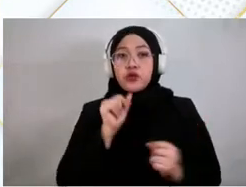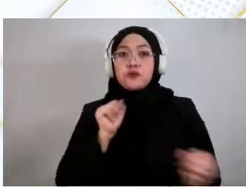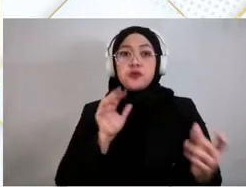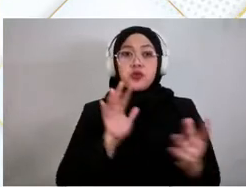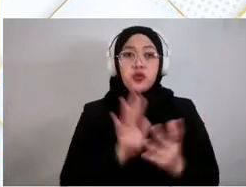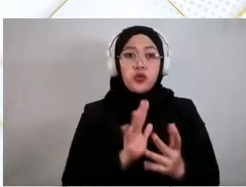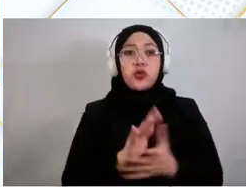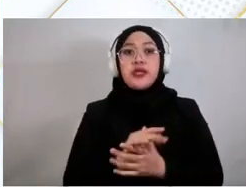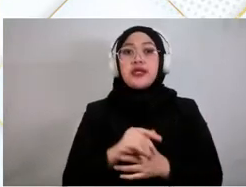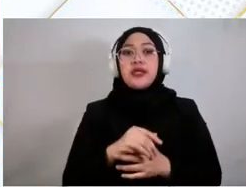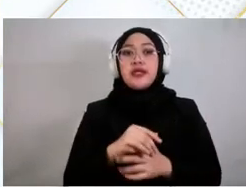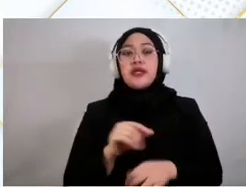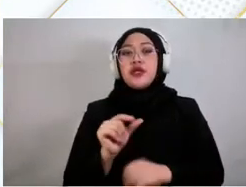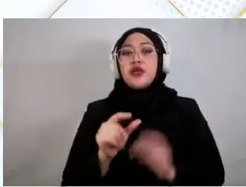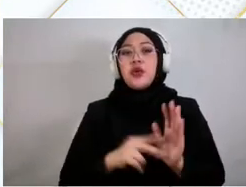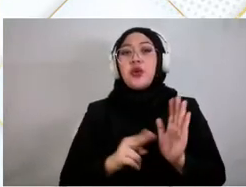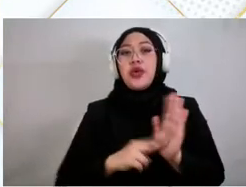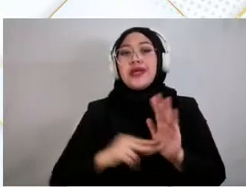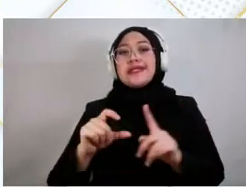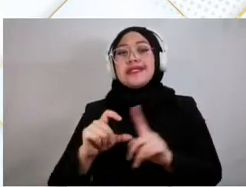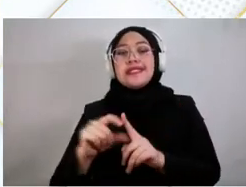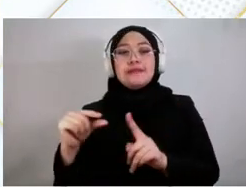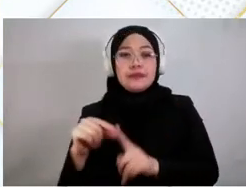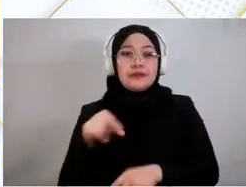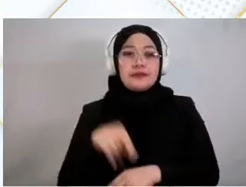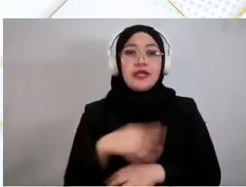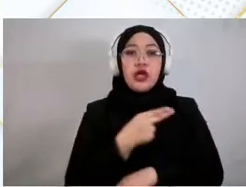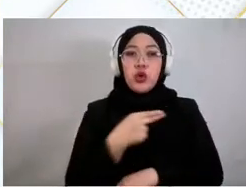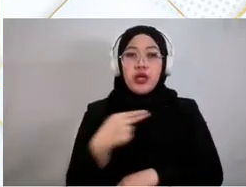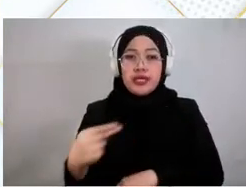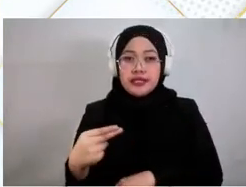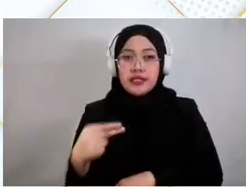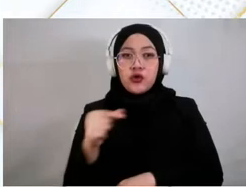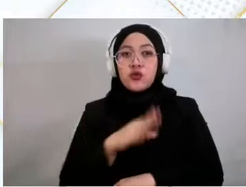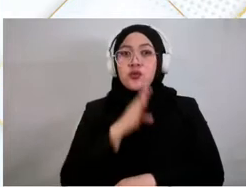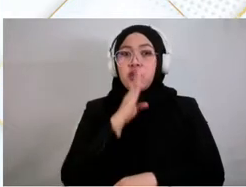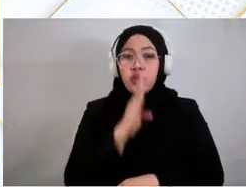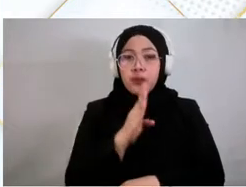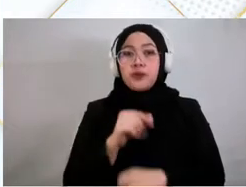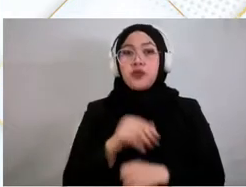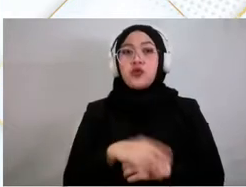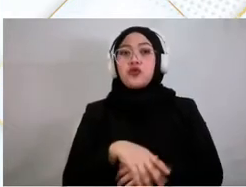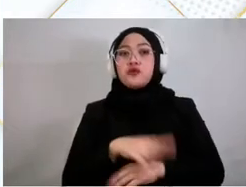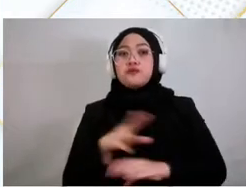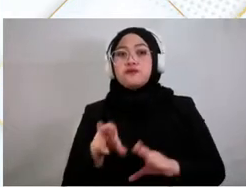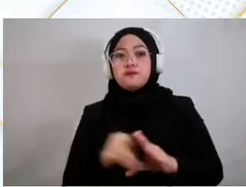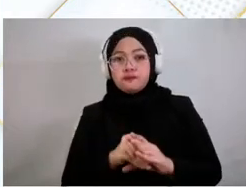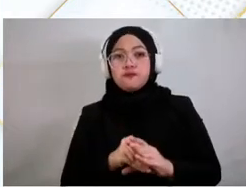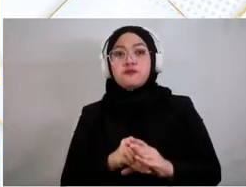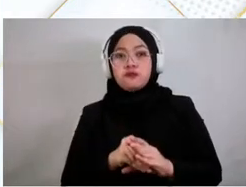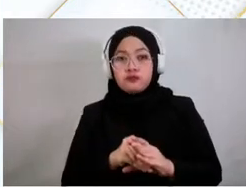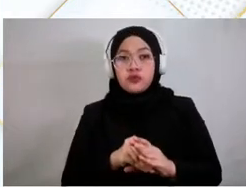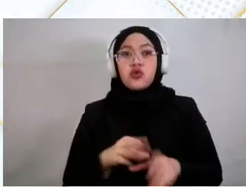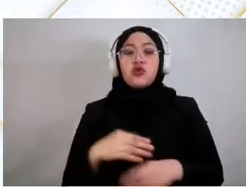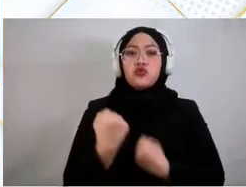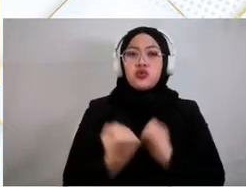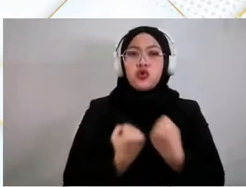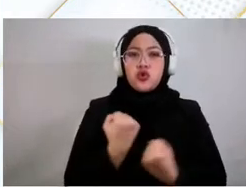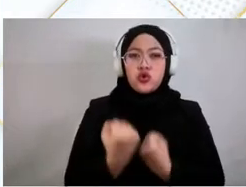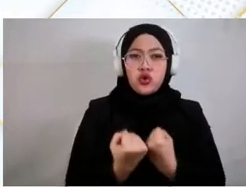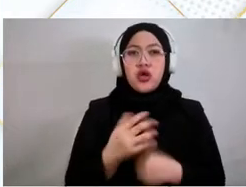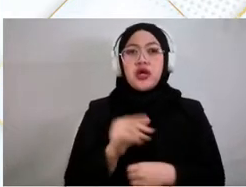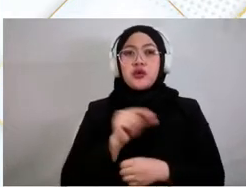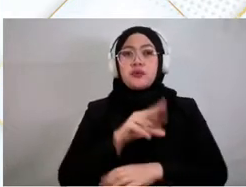UNDPKO. Well, Indonesia is committed to the principles and objectives enshrined in the UN Charter,